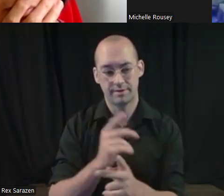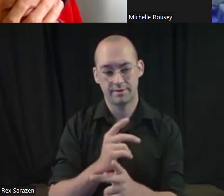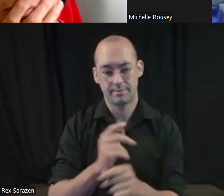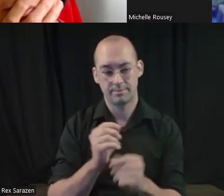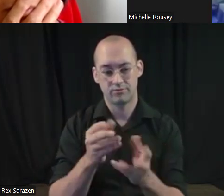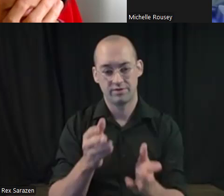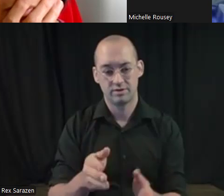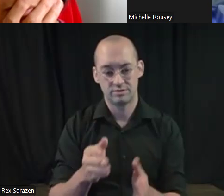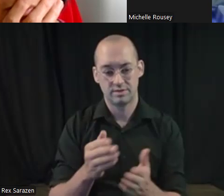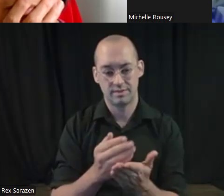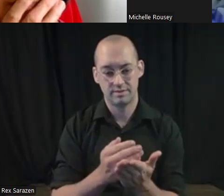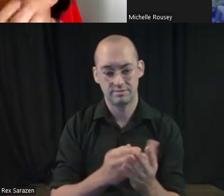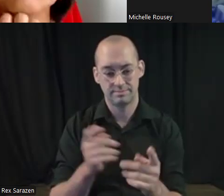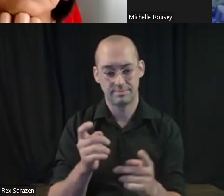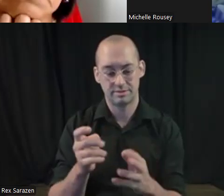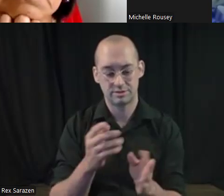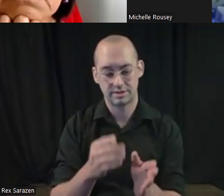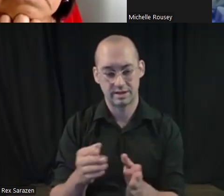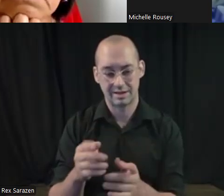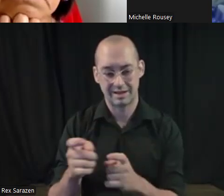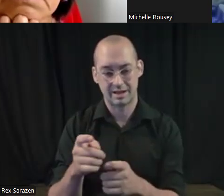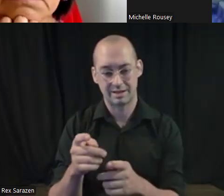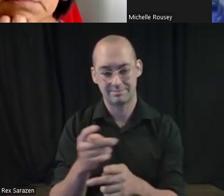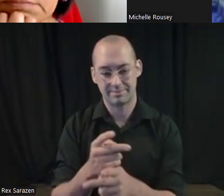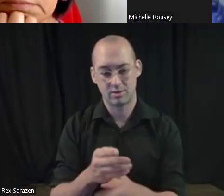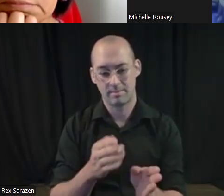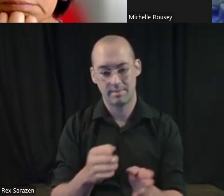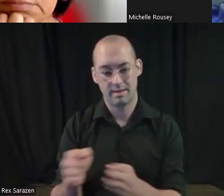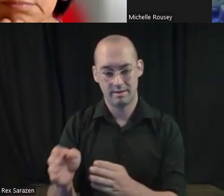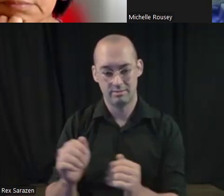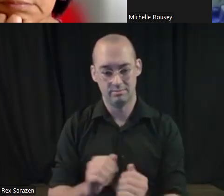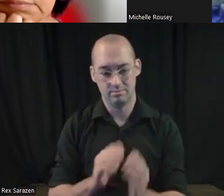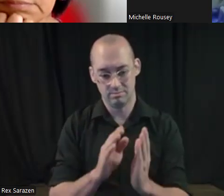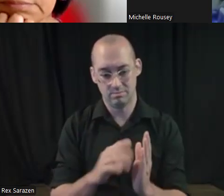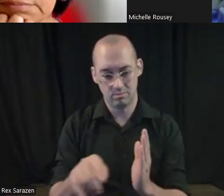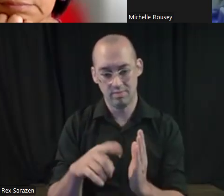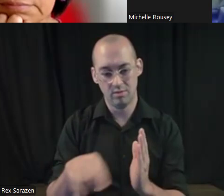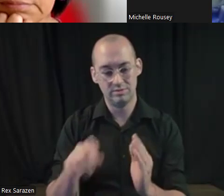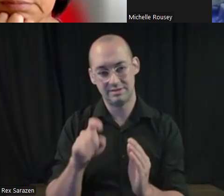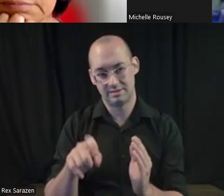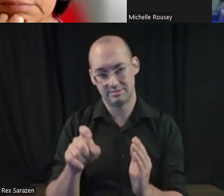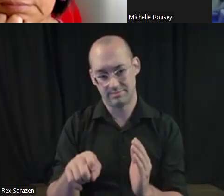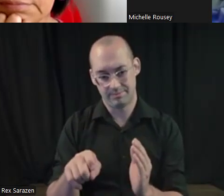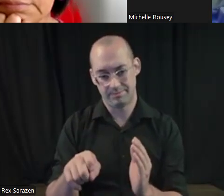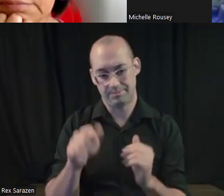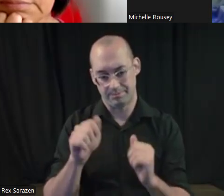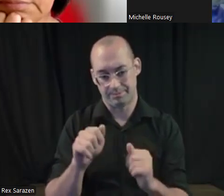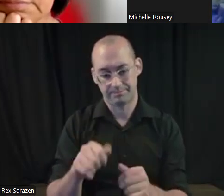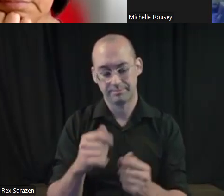the managed care plans to address those needs and to be able to get a